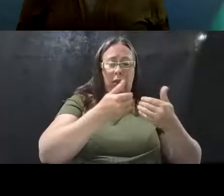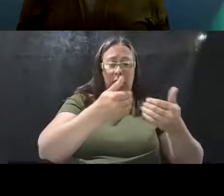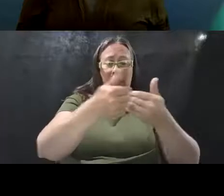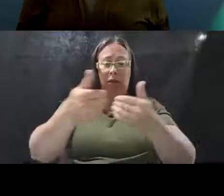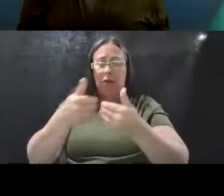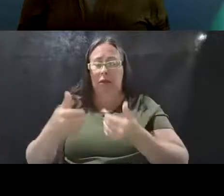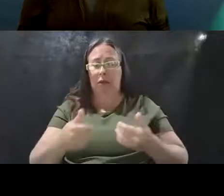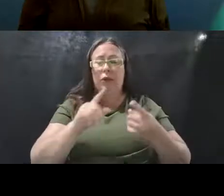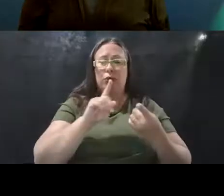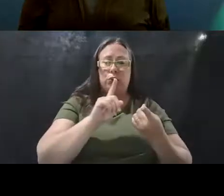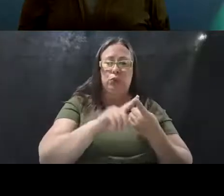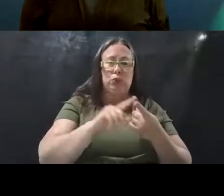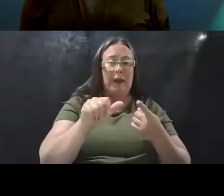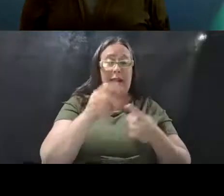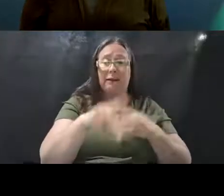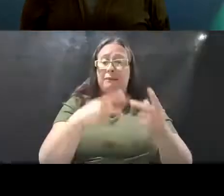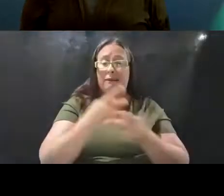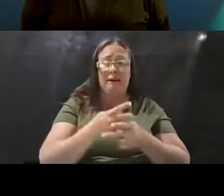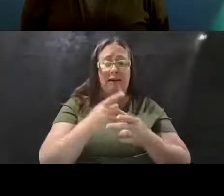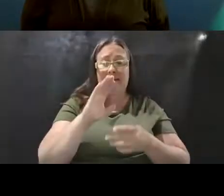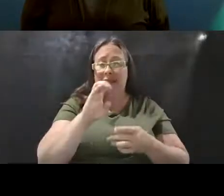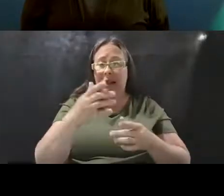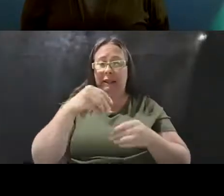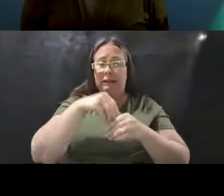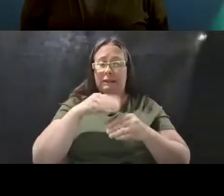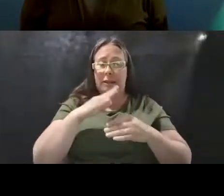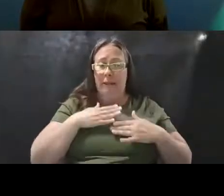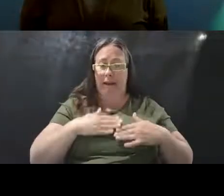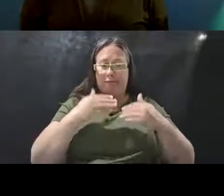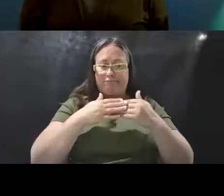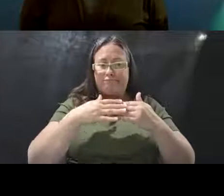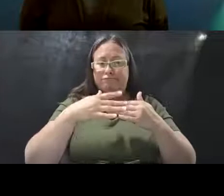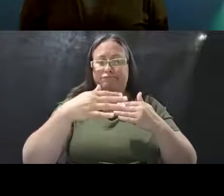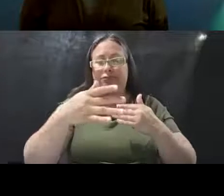promise and excitement about using embryonic stem cells.